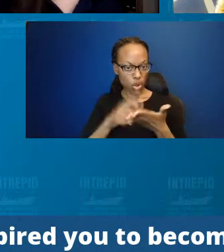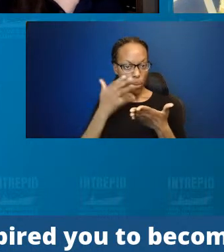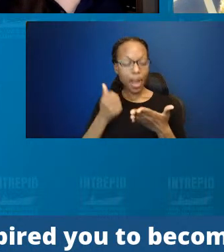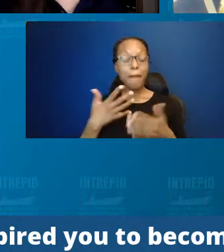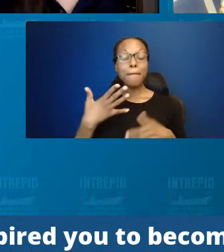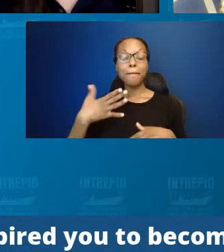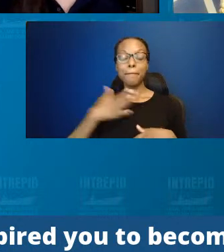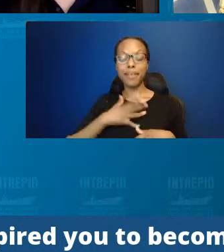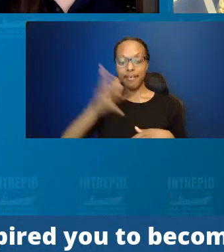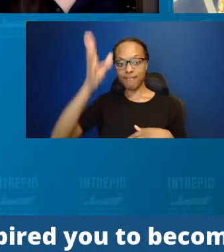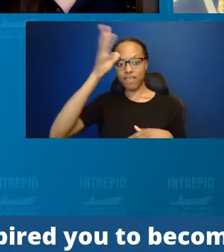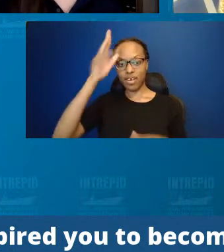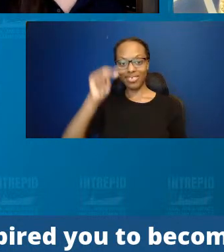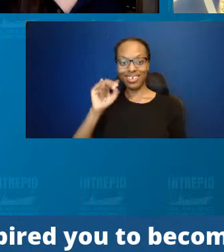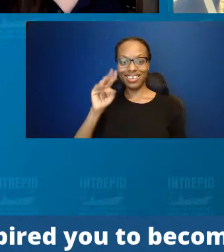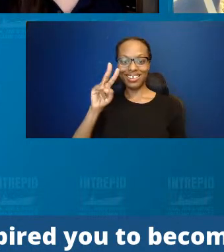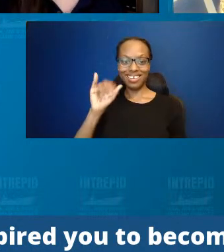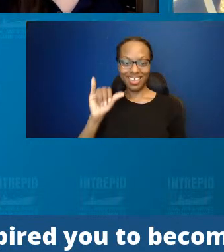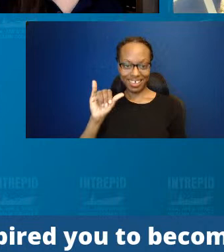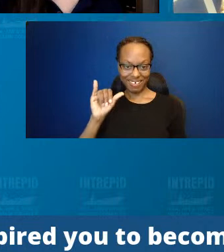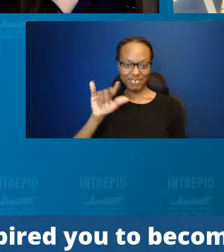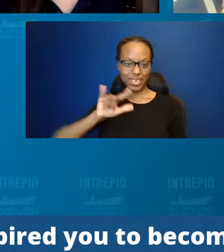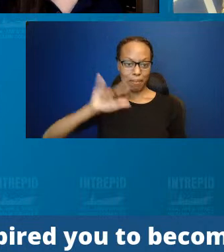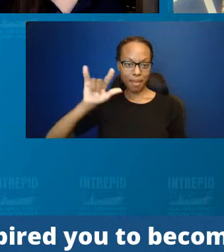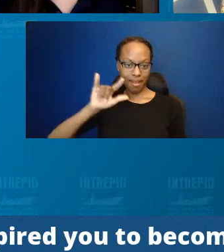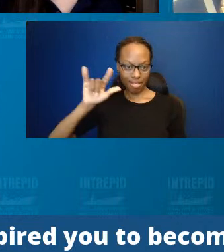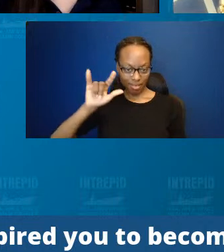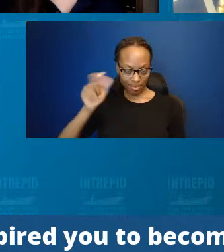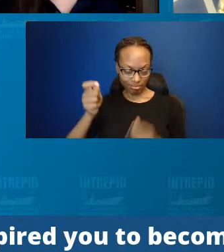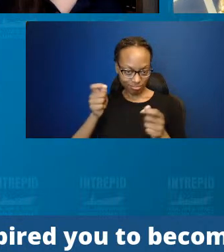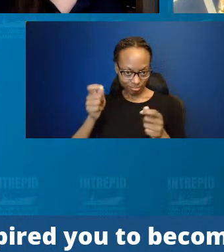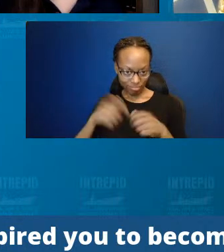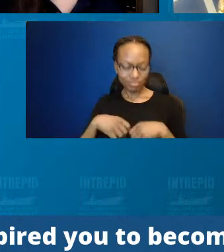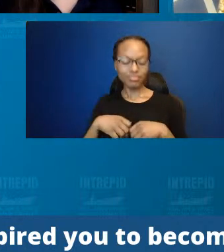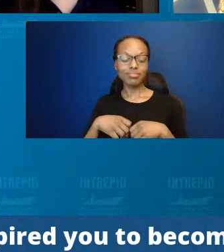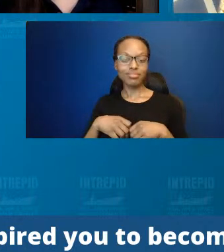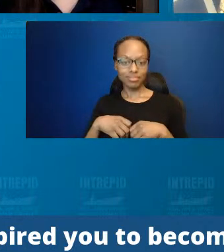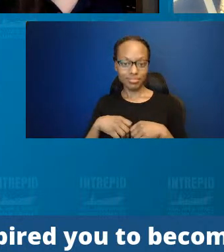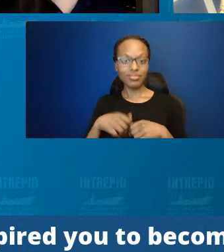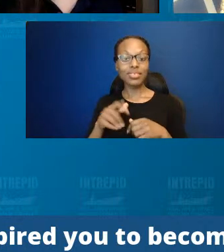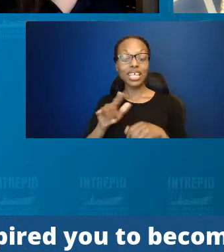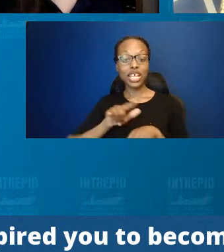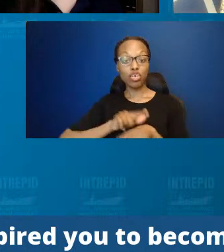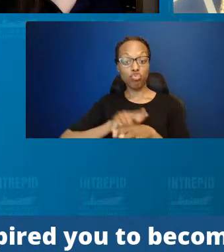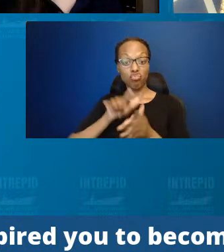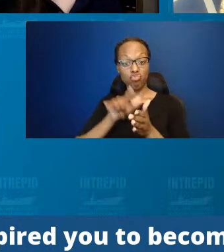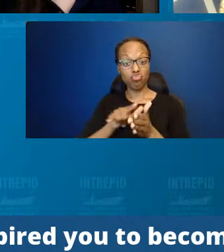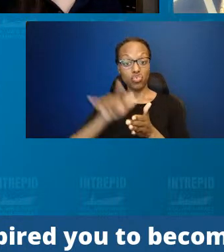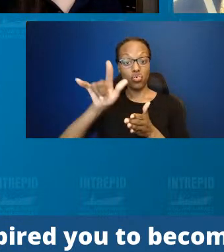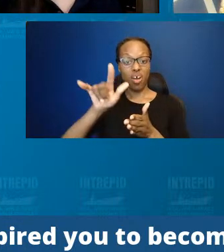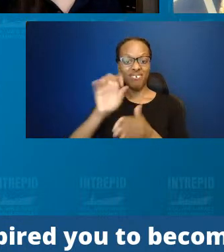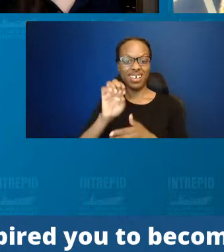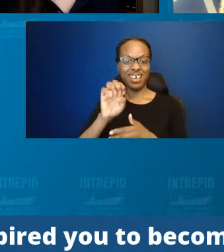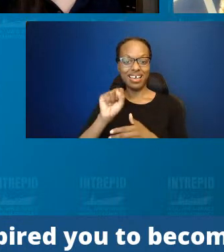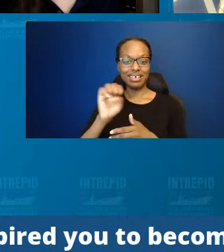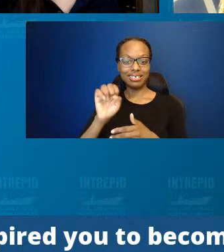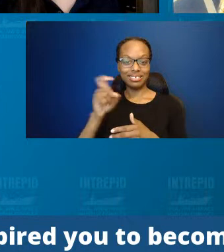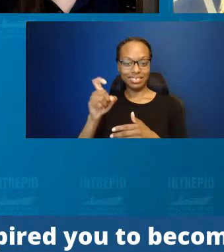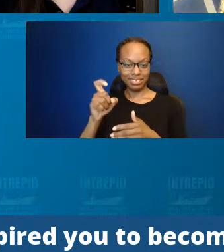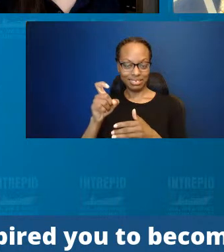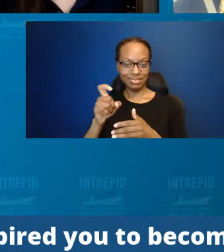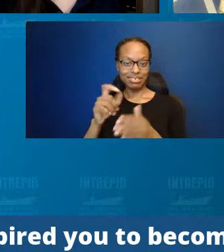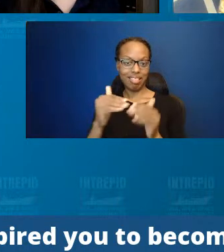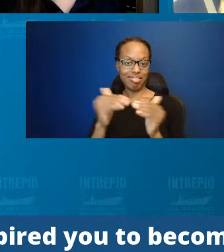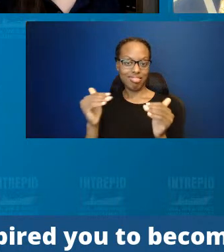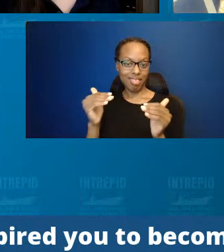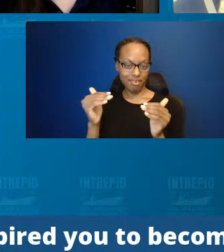pilot, and he flew off an Essex level aircraft carrier. And a lot of those pilots served in the Korean